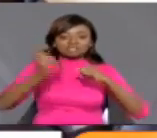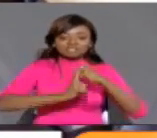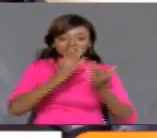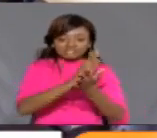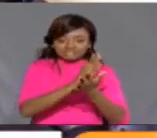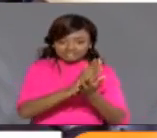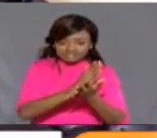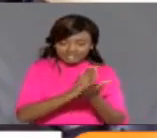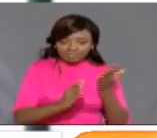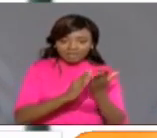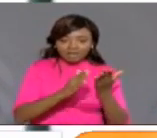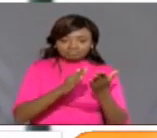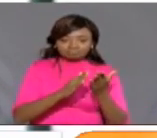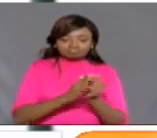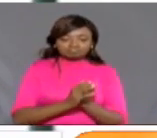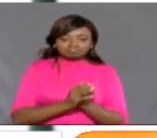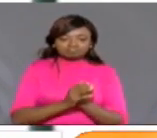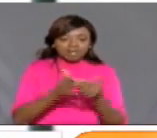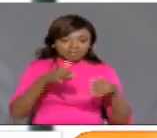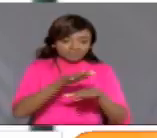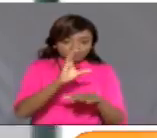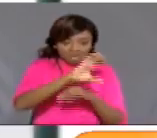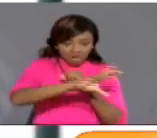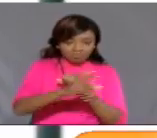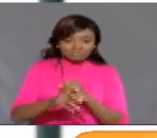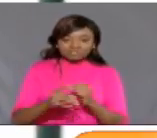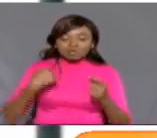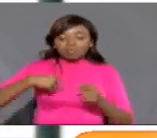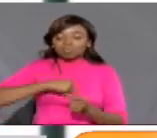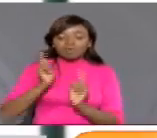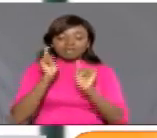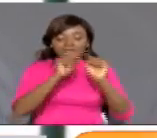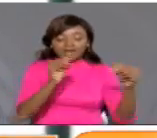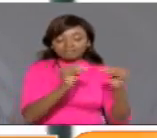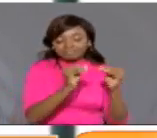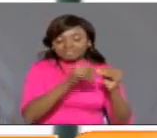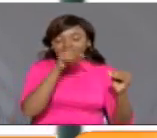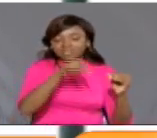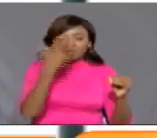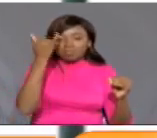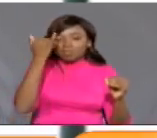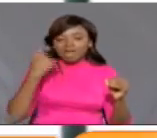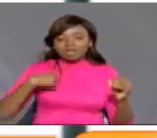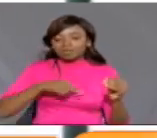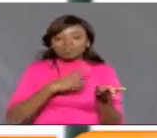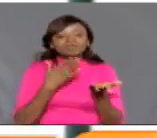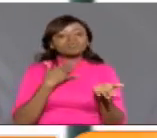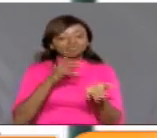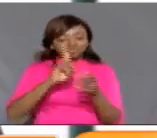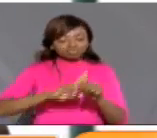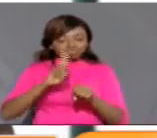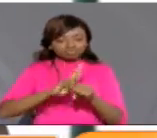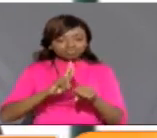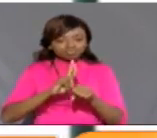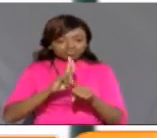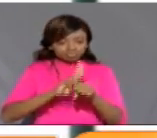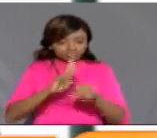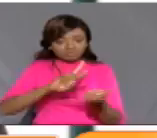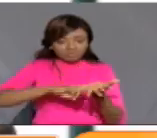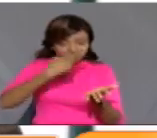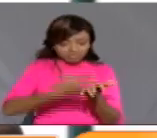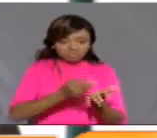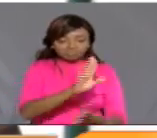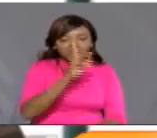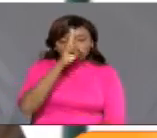to discuss security. Sisi tuko hapa leo hii, tunapoteza rasilimali ya serikali. Wakati wetu